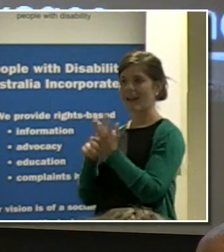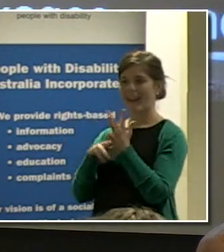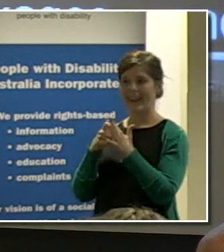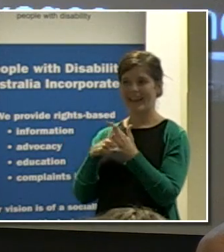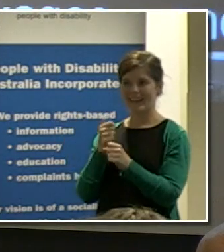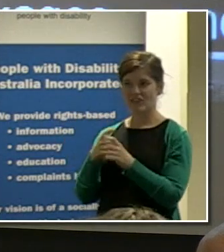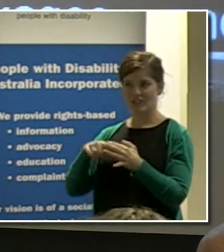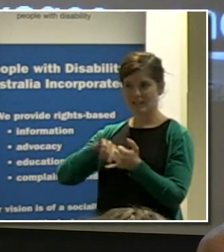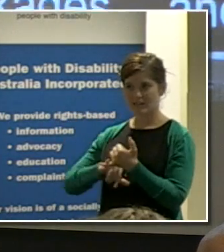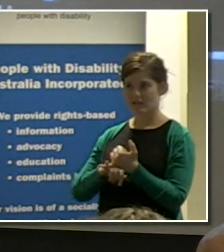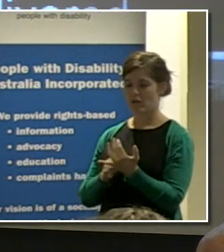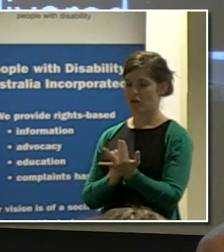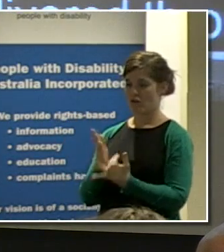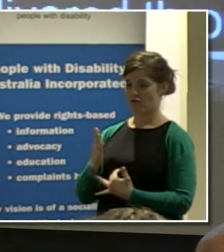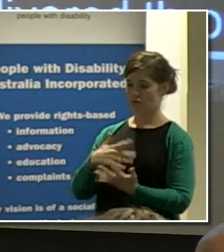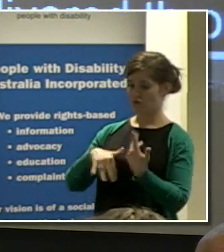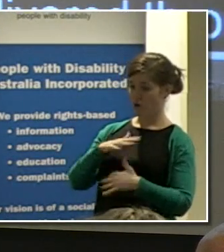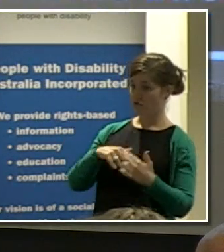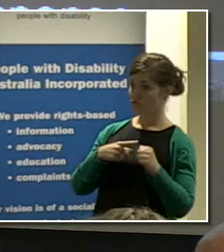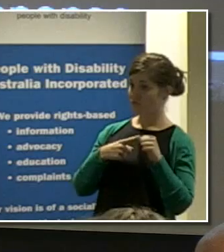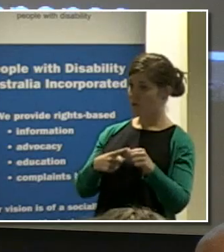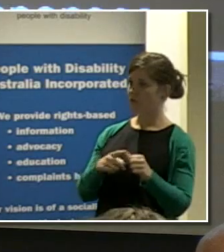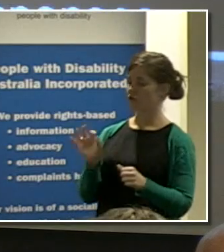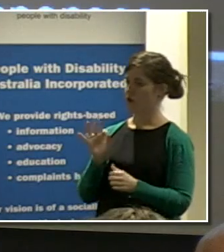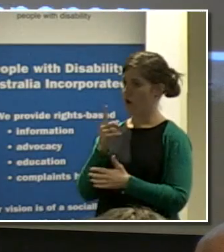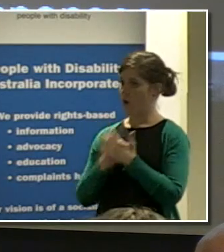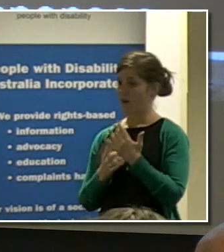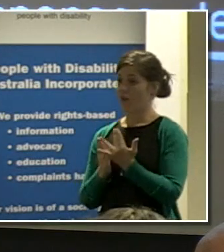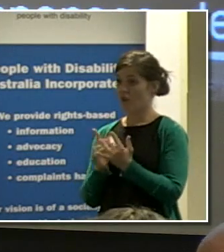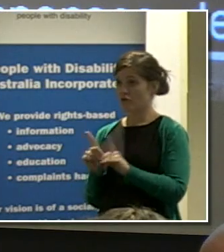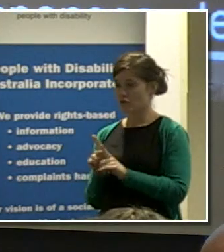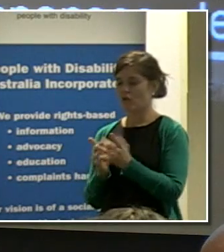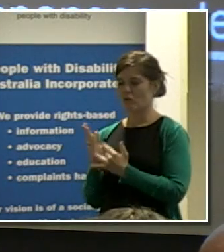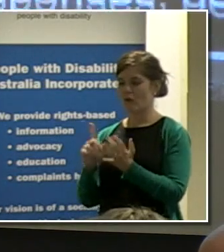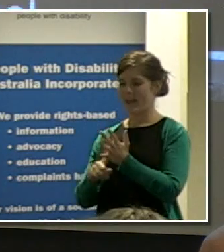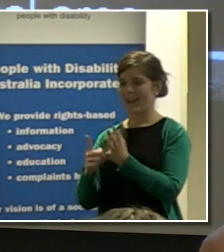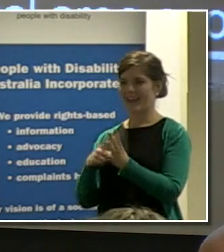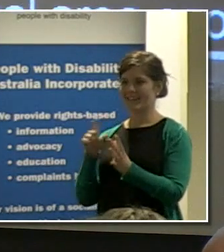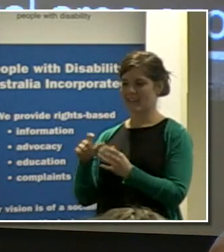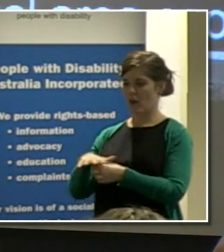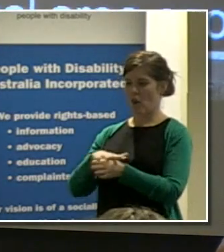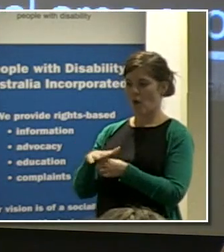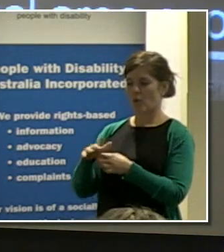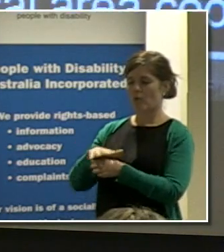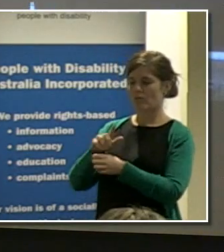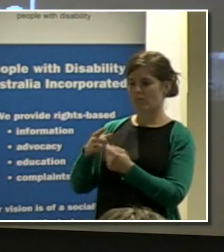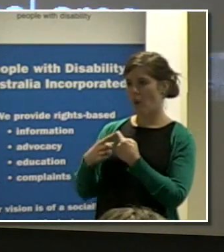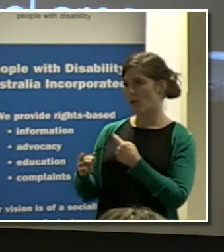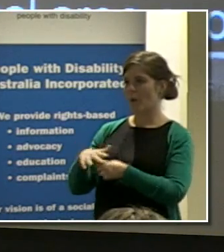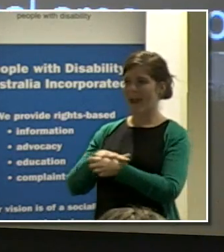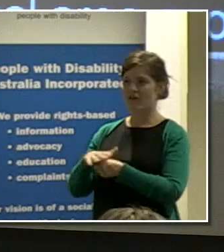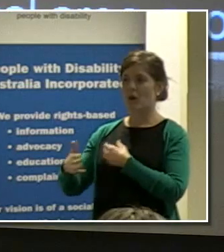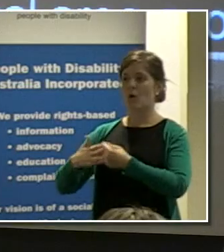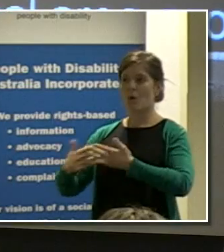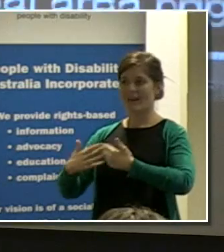through organisational response, it's delivered through our local area coordination. And the local area coordination will not be delivered